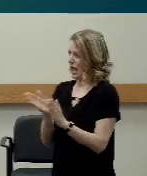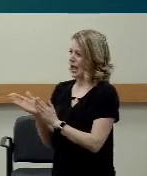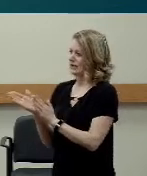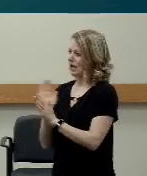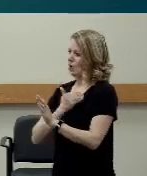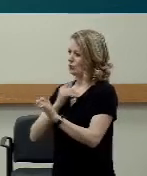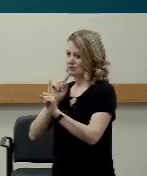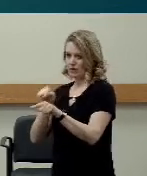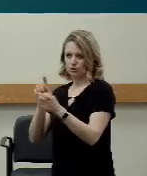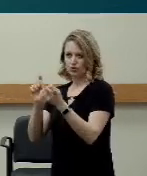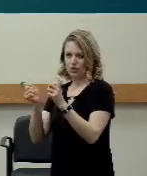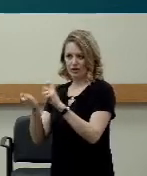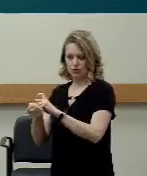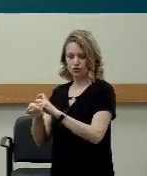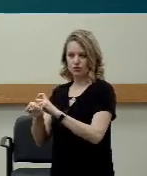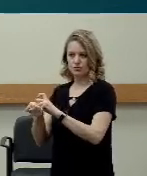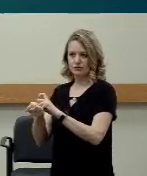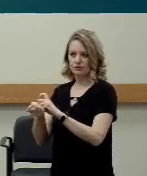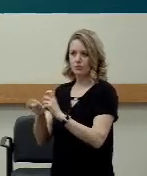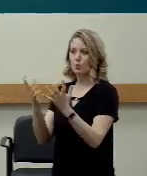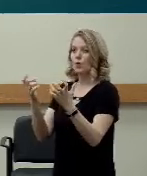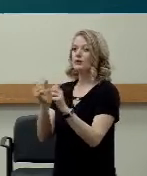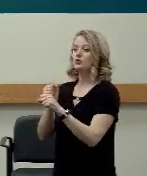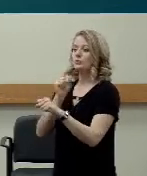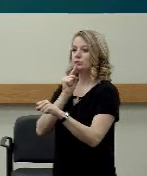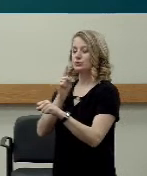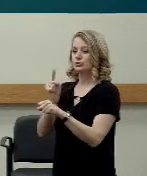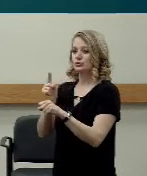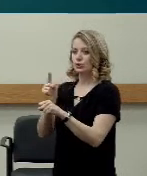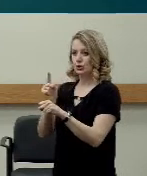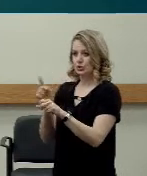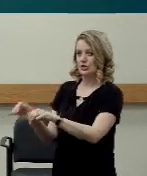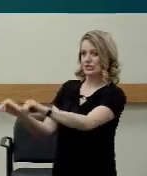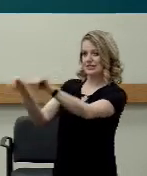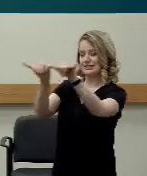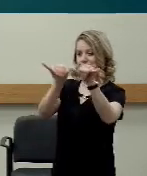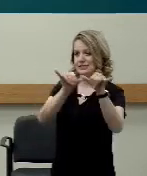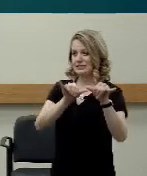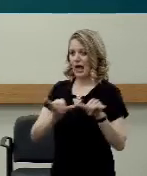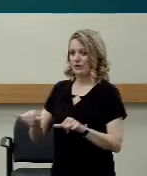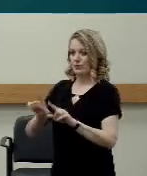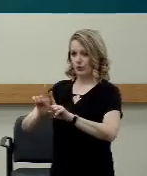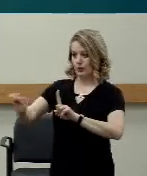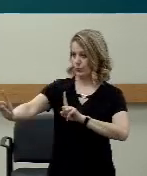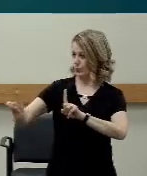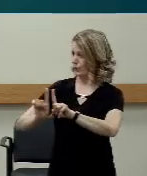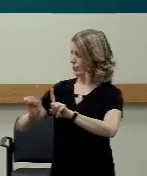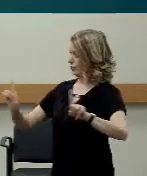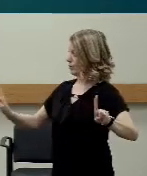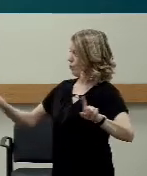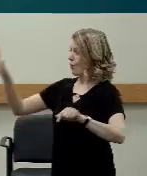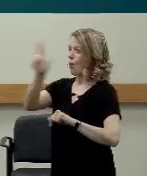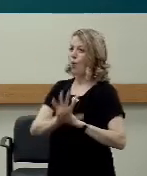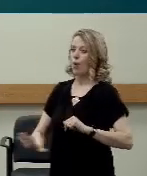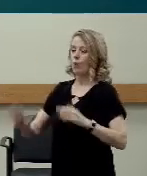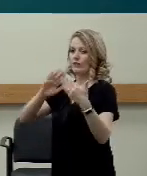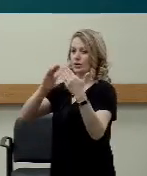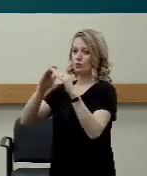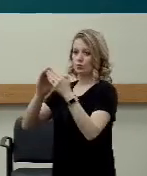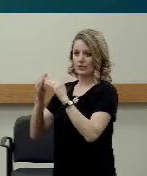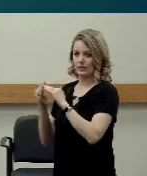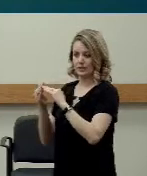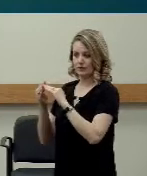actions to change to ensure uniform social distancing implementation throughout the community, to